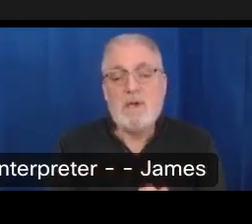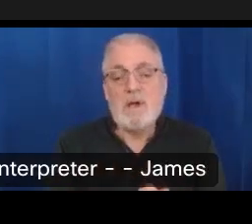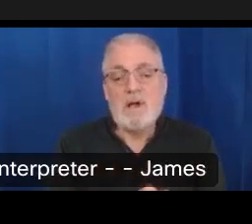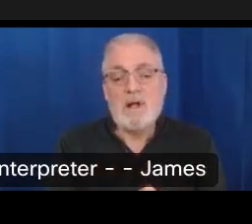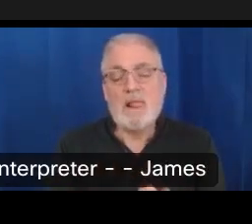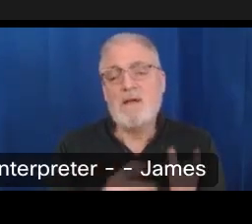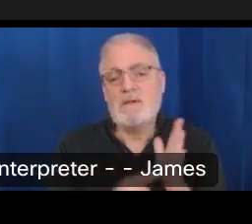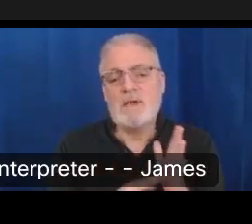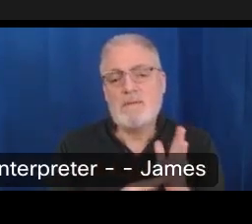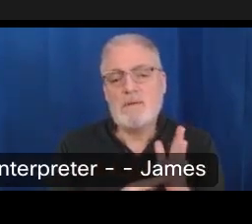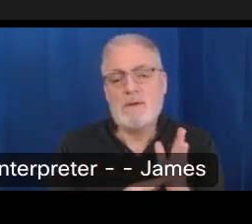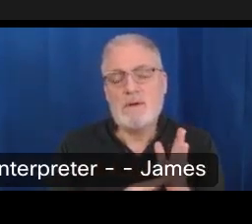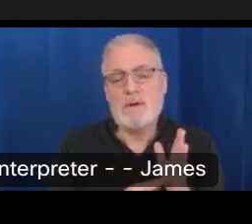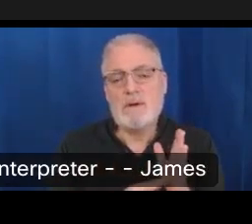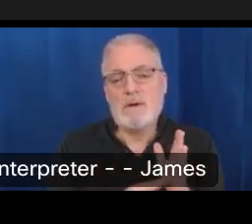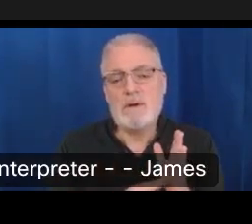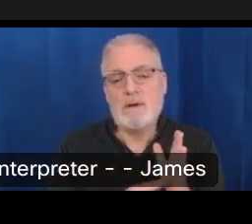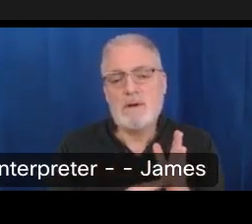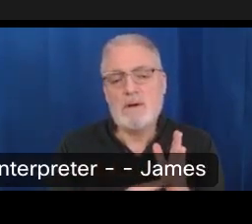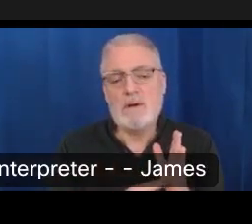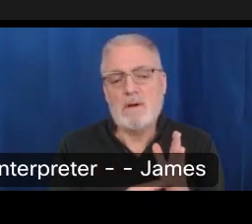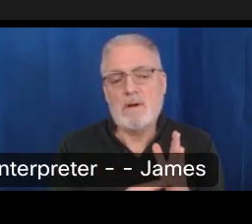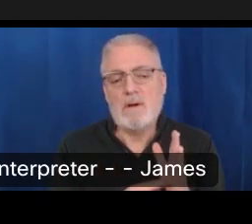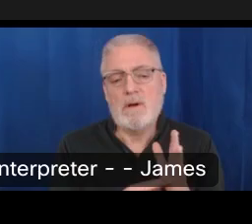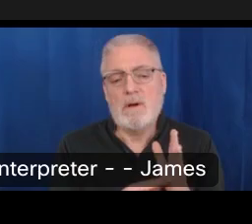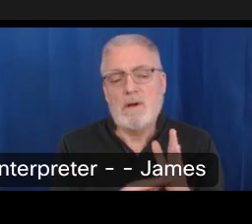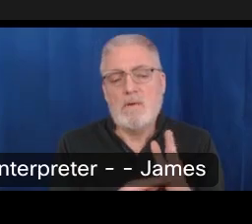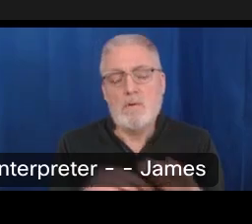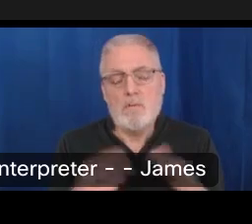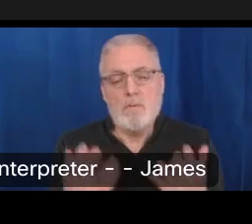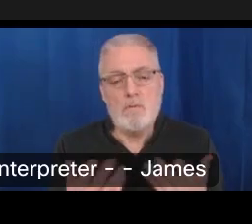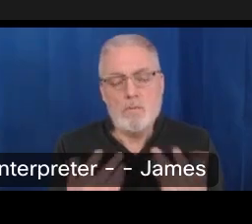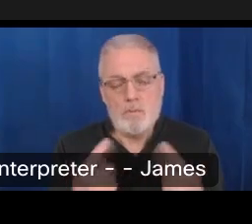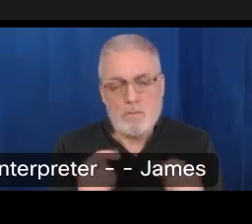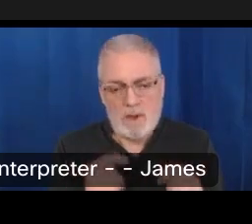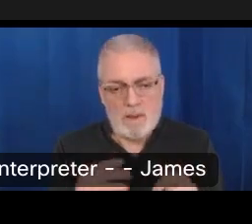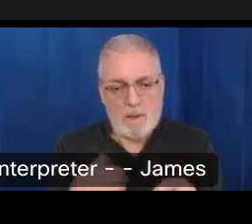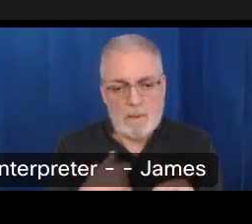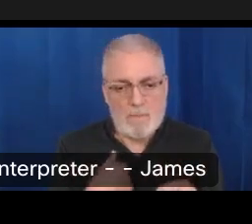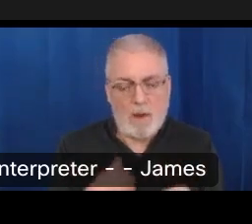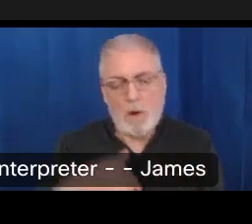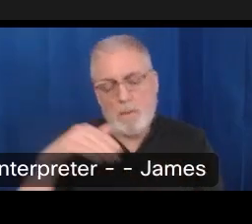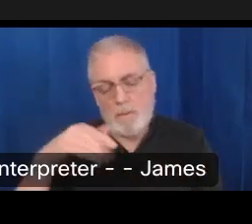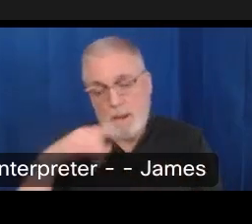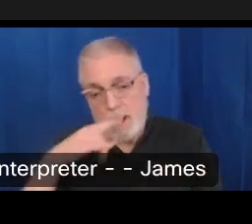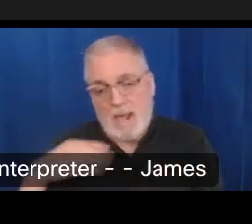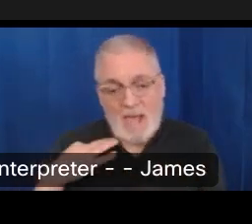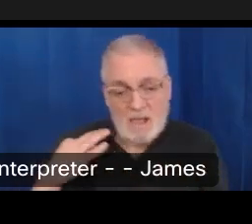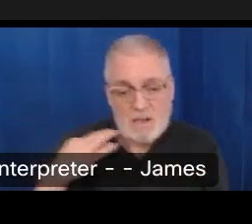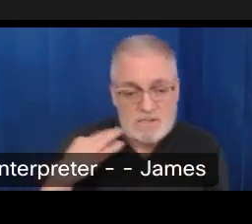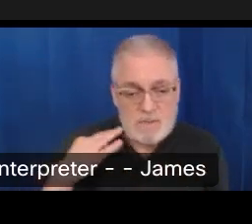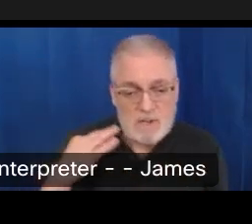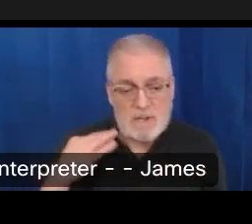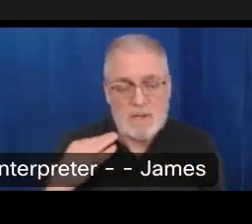wait a fair amount of time sometimes to know that you're eligible, but then that doesn't necessarily mean that you've been approved